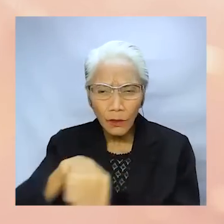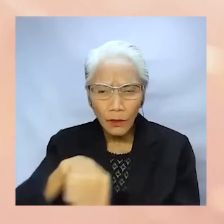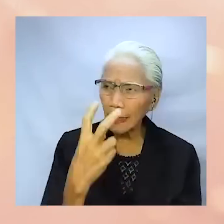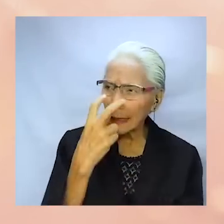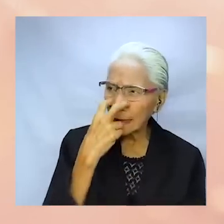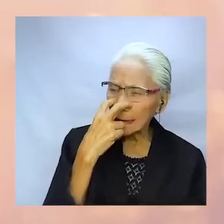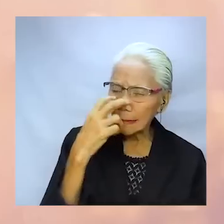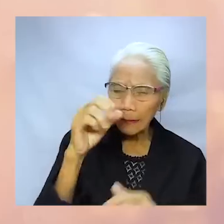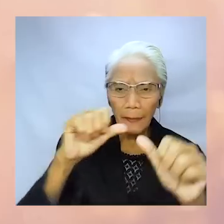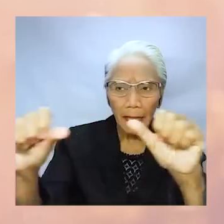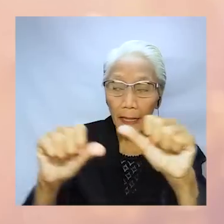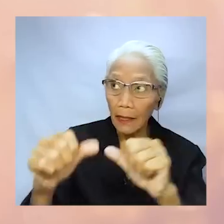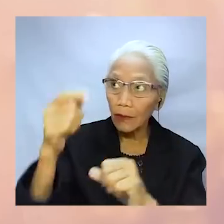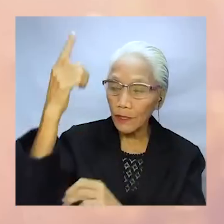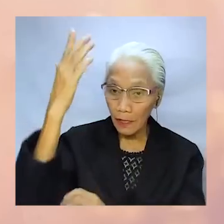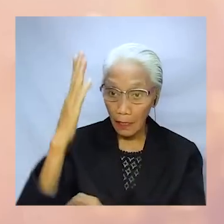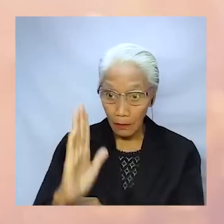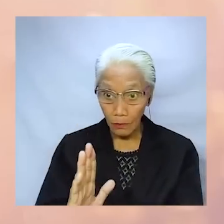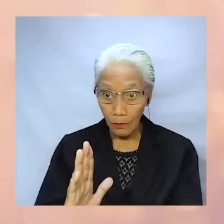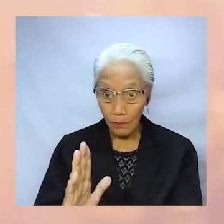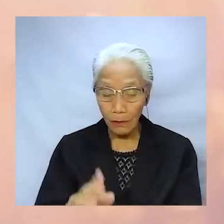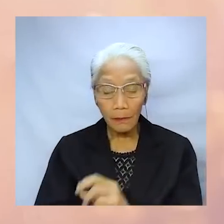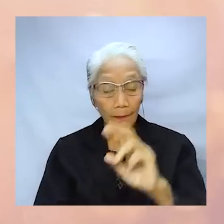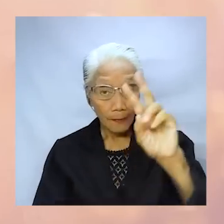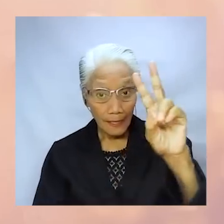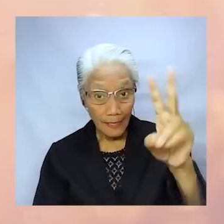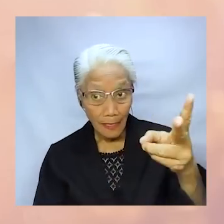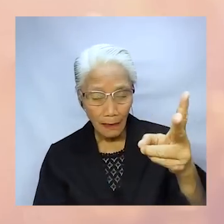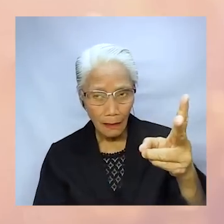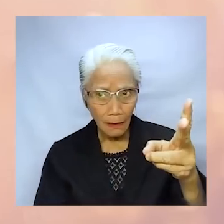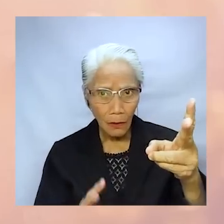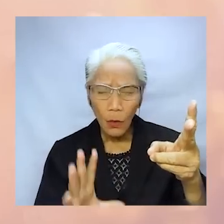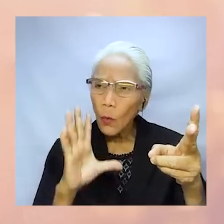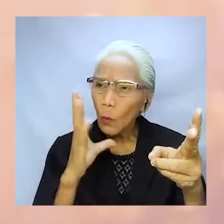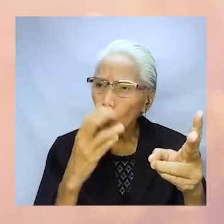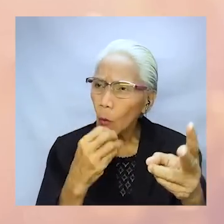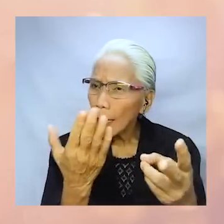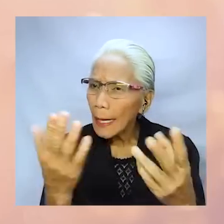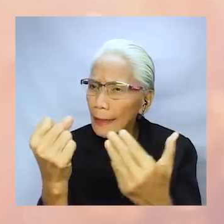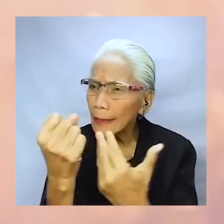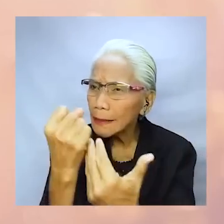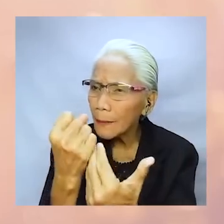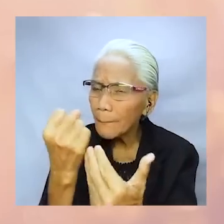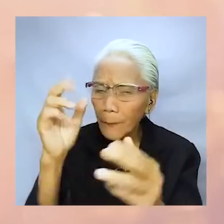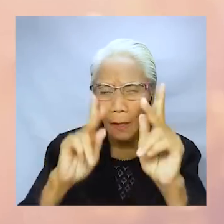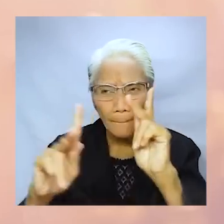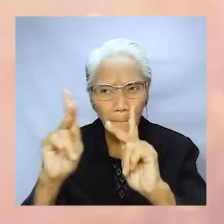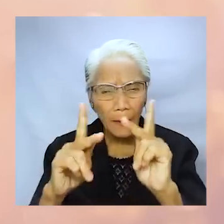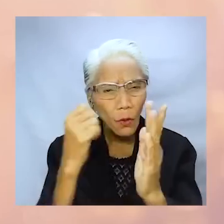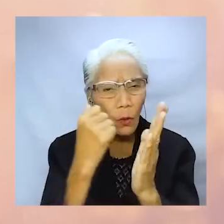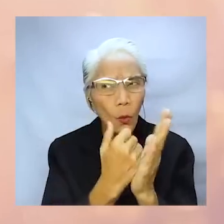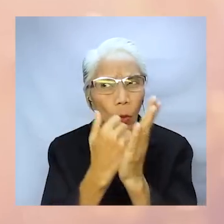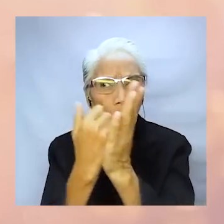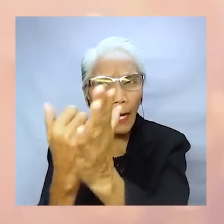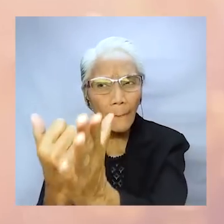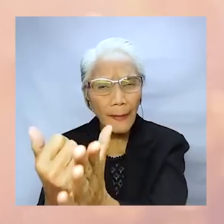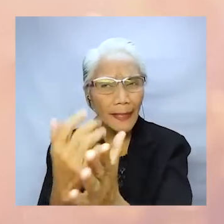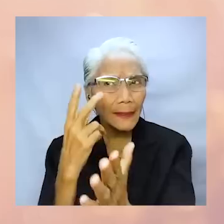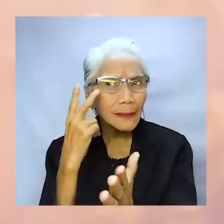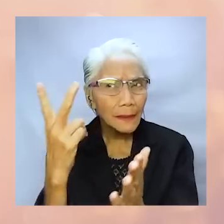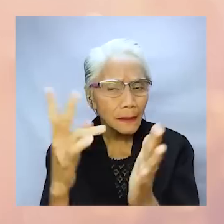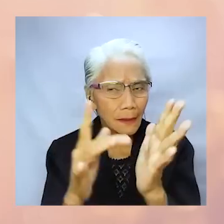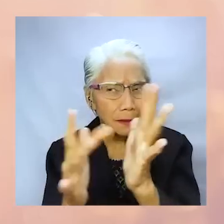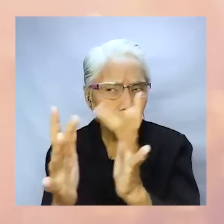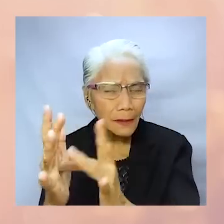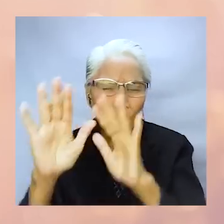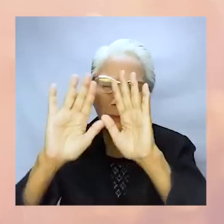Diyos? The second point is, who are the simple people who help us see Jesus' marvelous